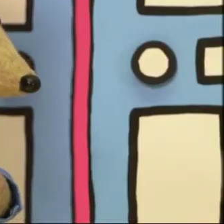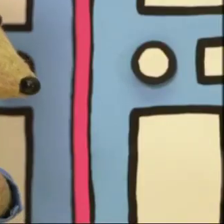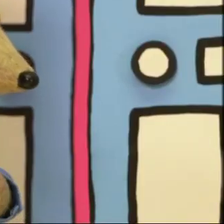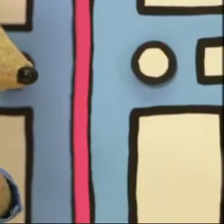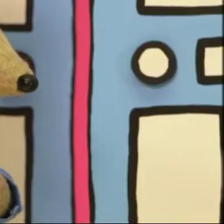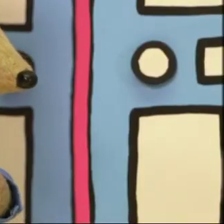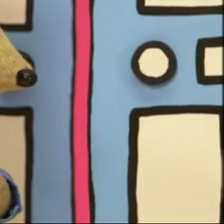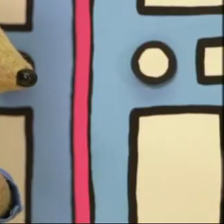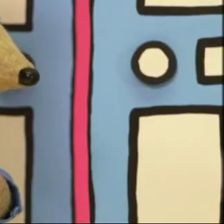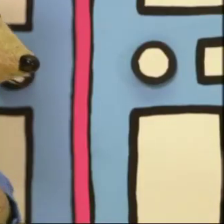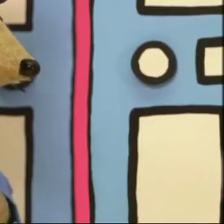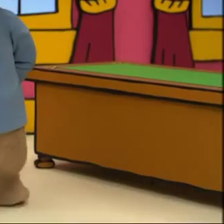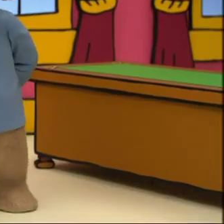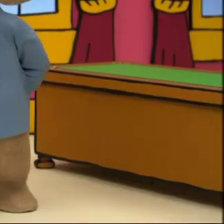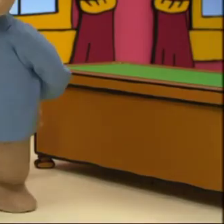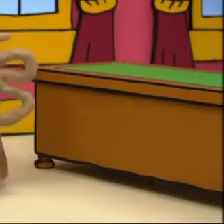Call me immediately.